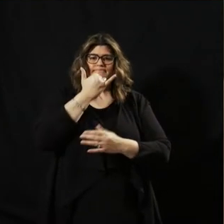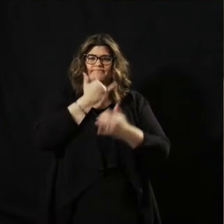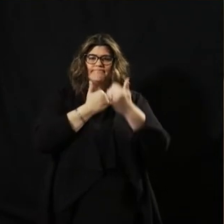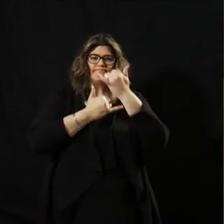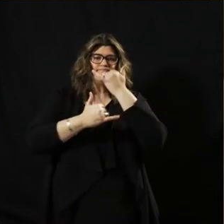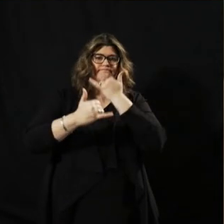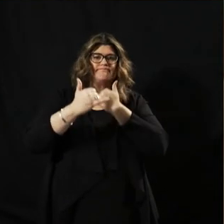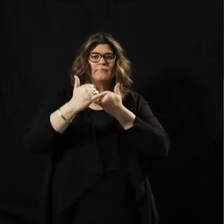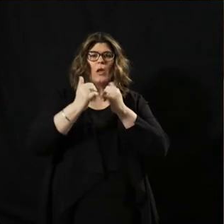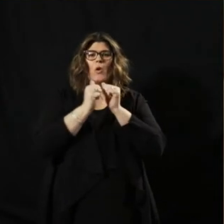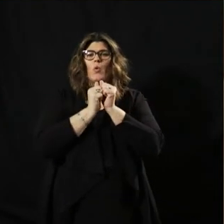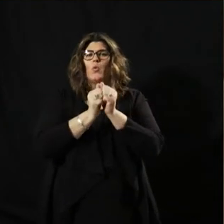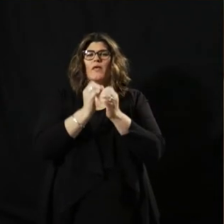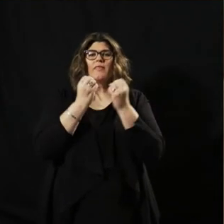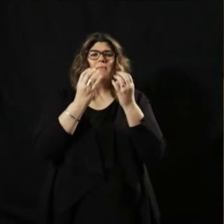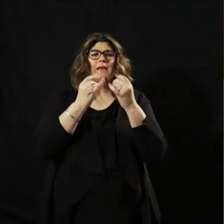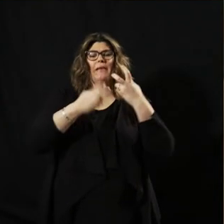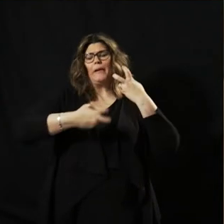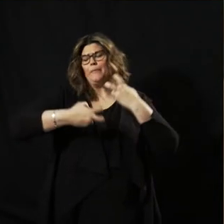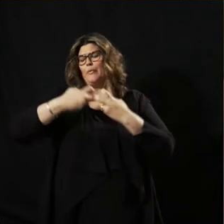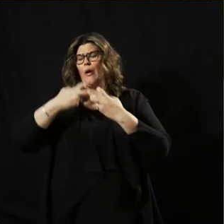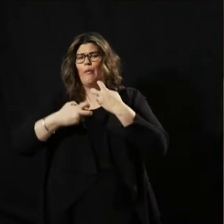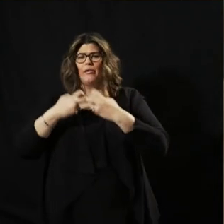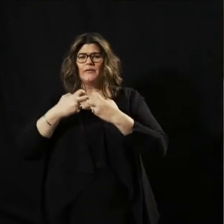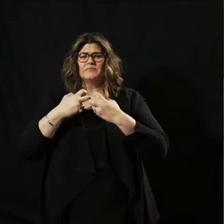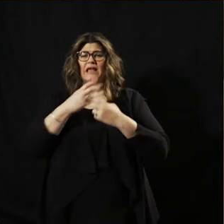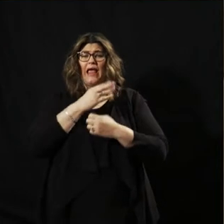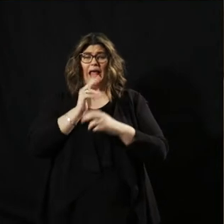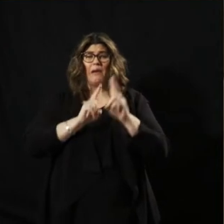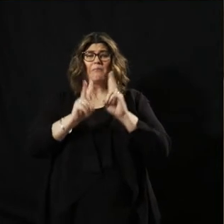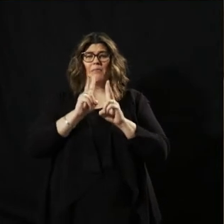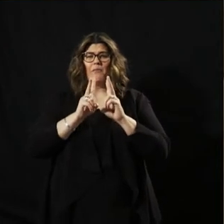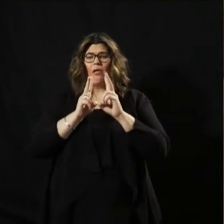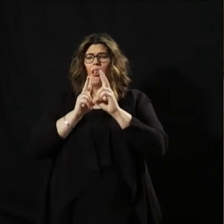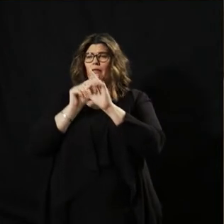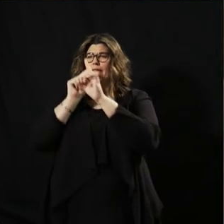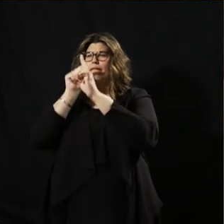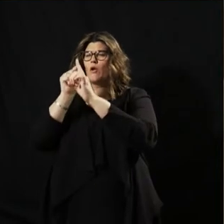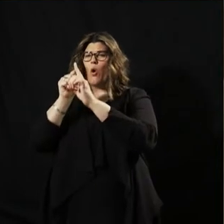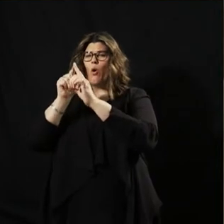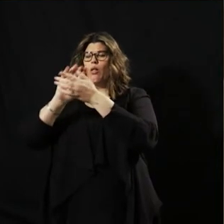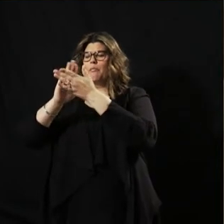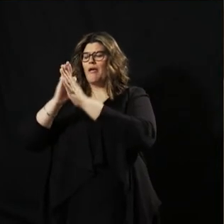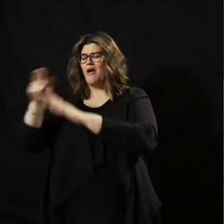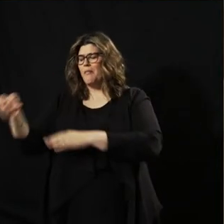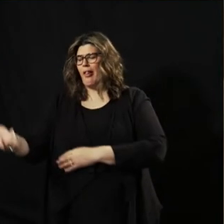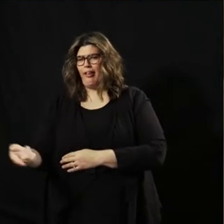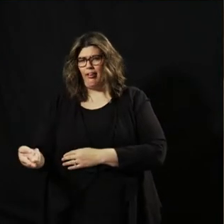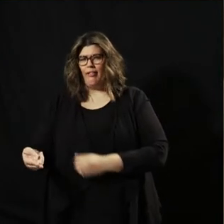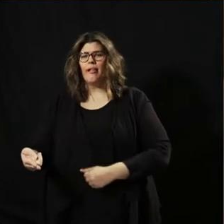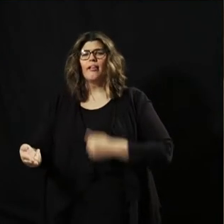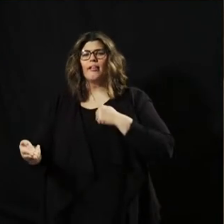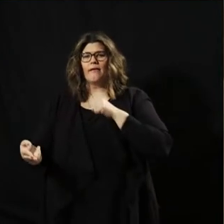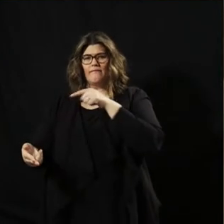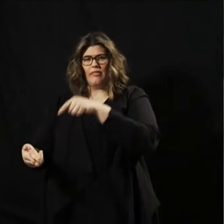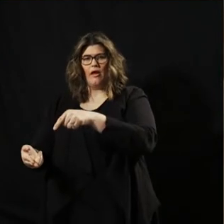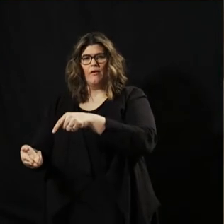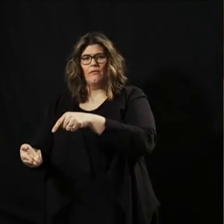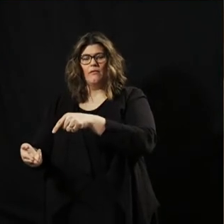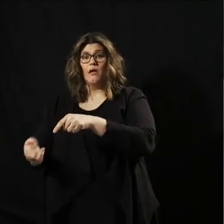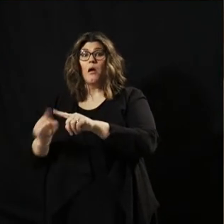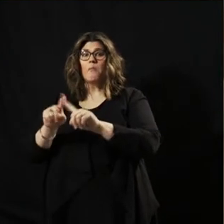those destined for the netherworld? You have forsaken the fountain of